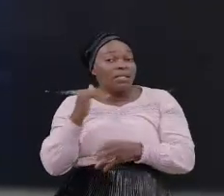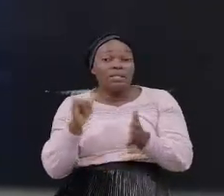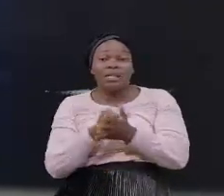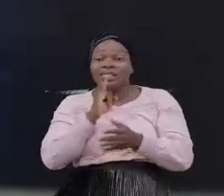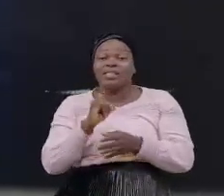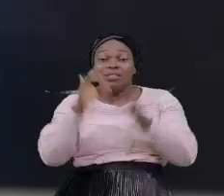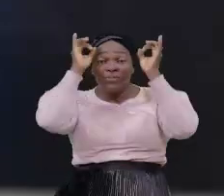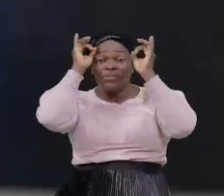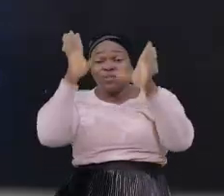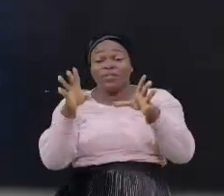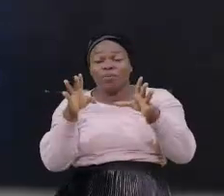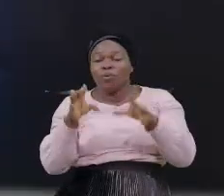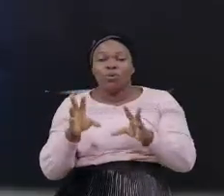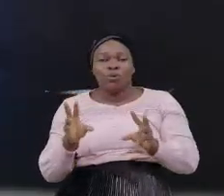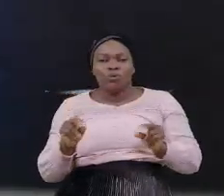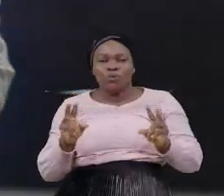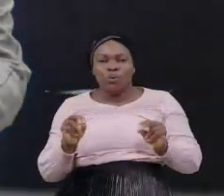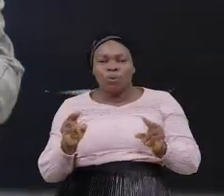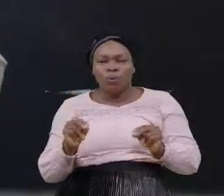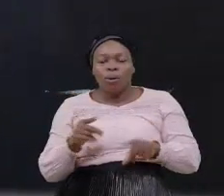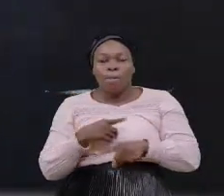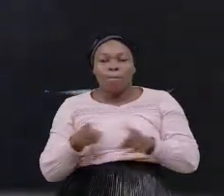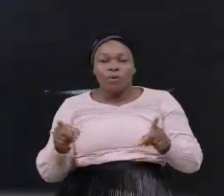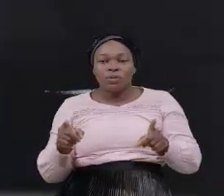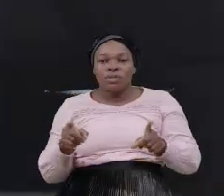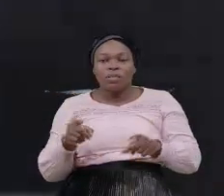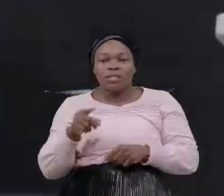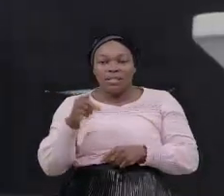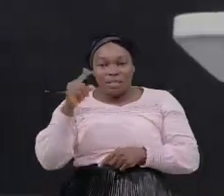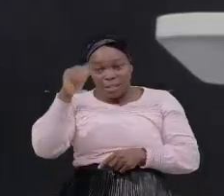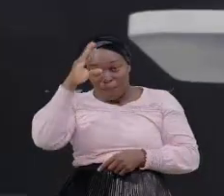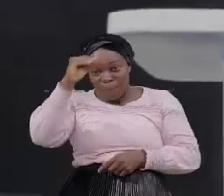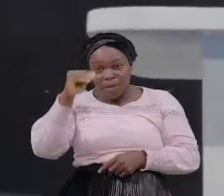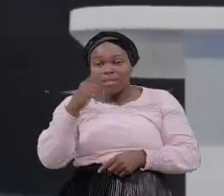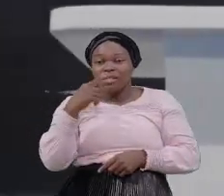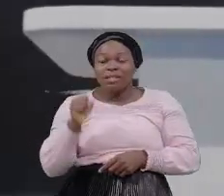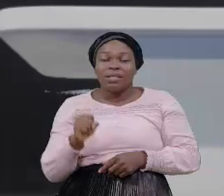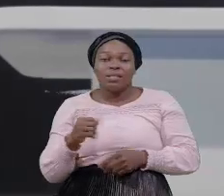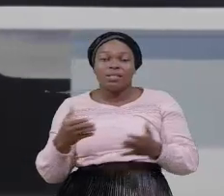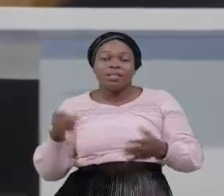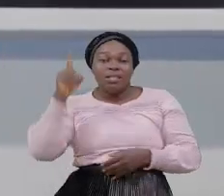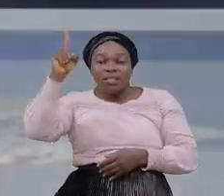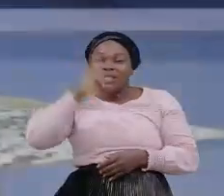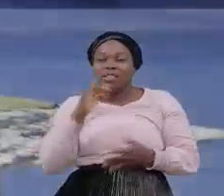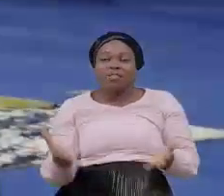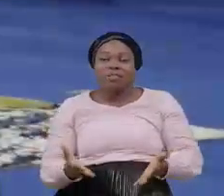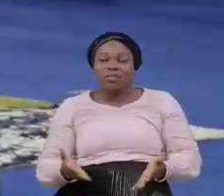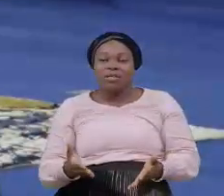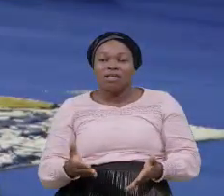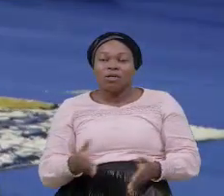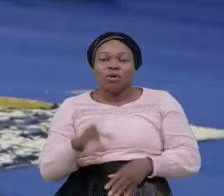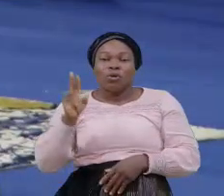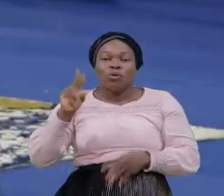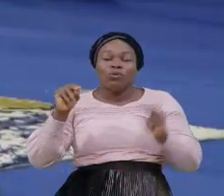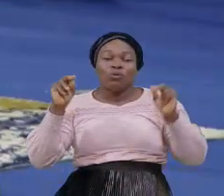every problem in life. He says, he's here. He doesn't need to push you. He doesn't need to touch you. He doesn't